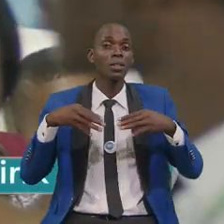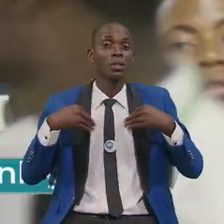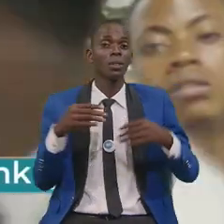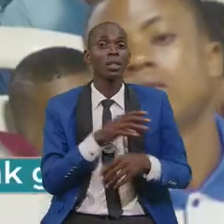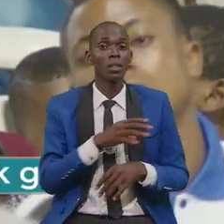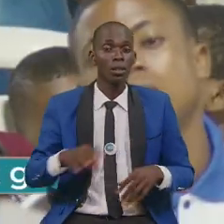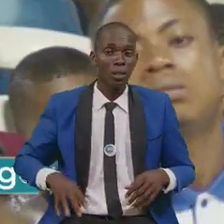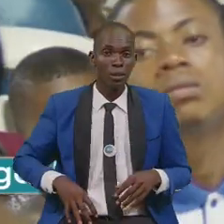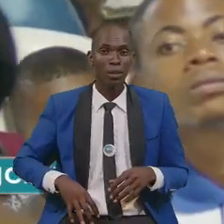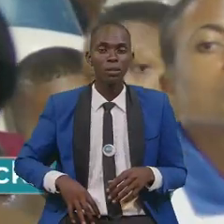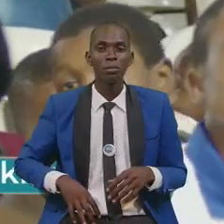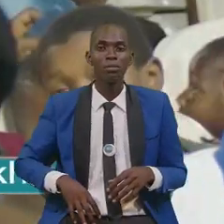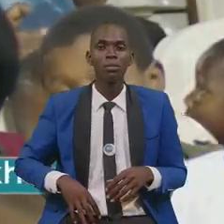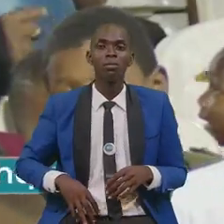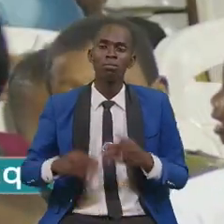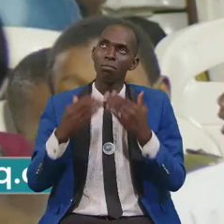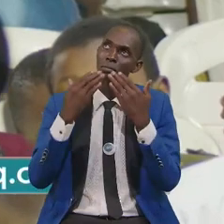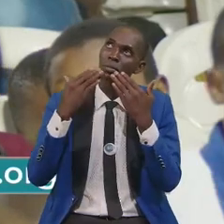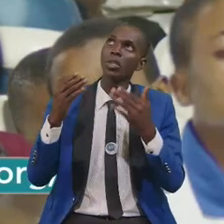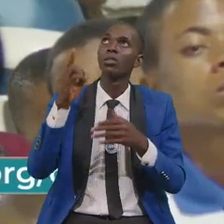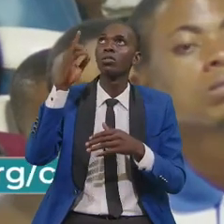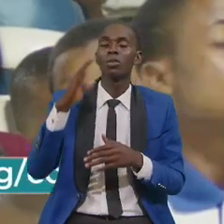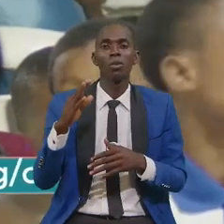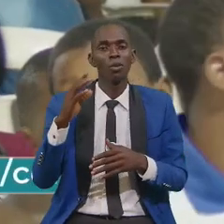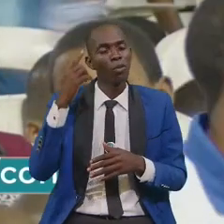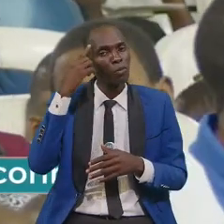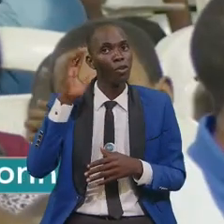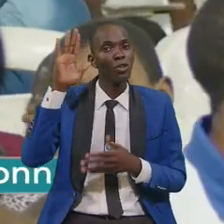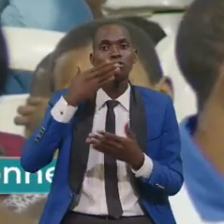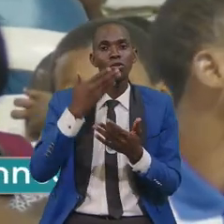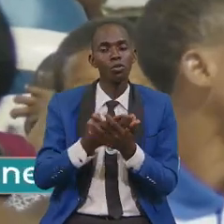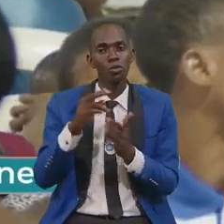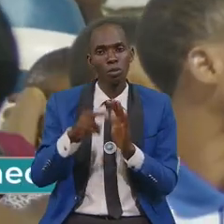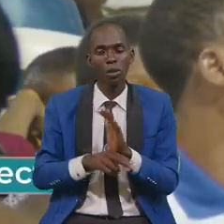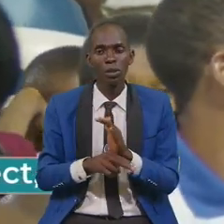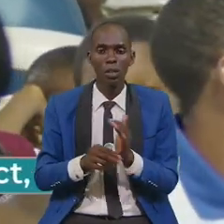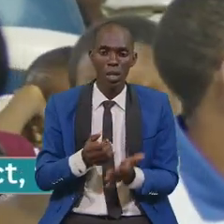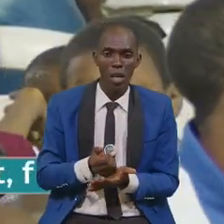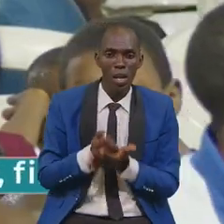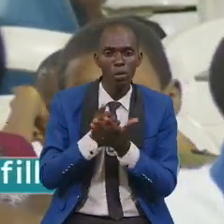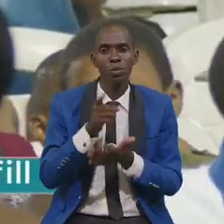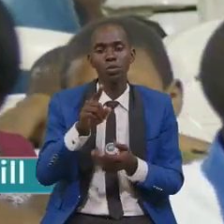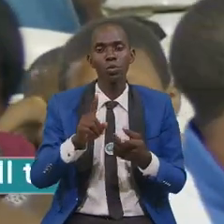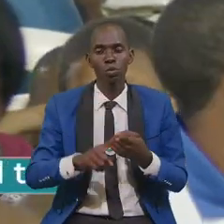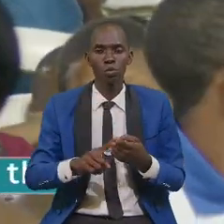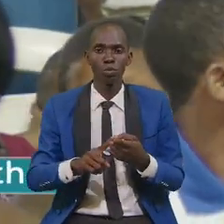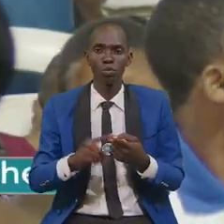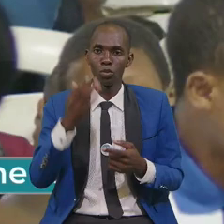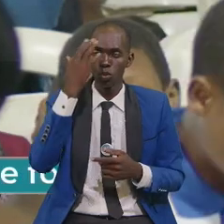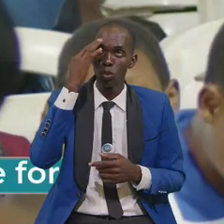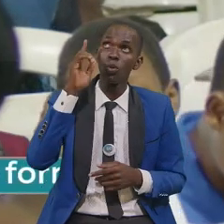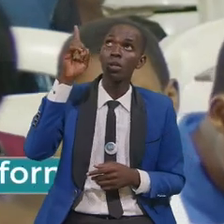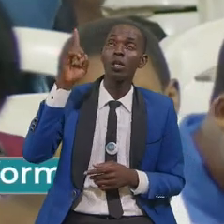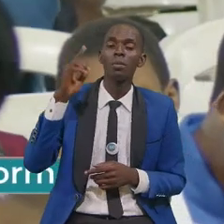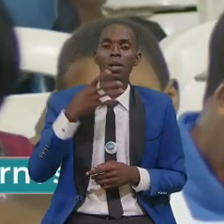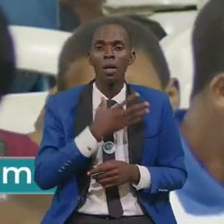appreciation for God's goodness in helping you to know Him, to come home from